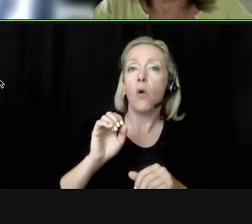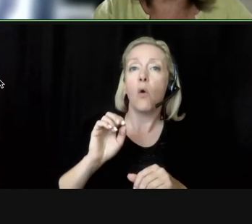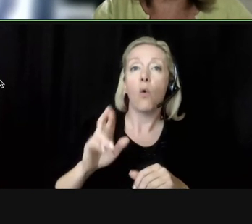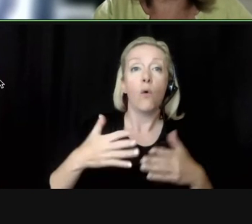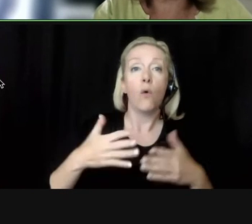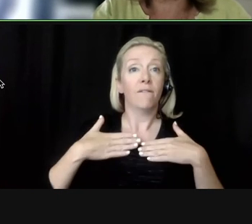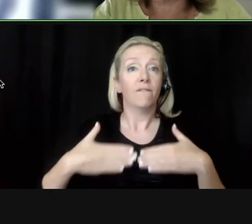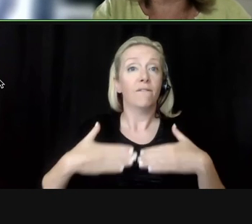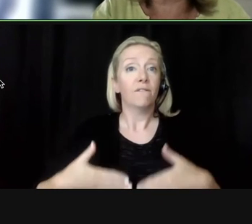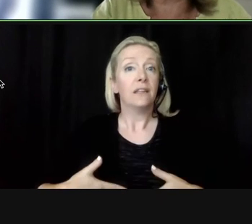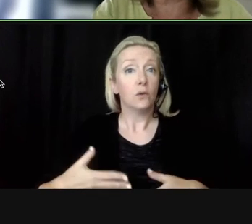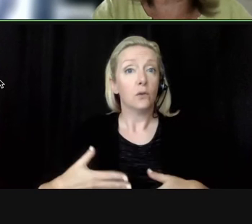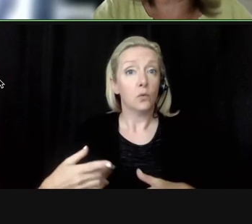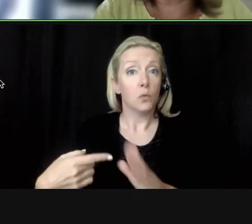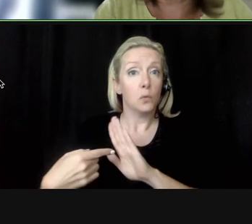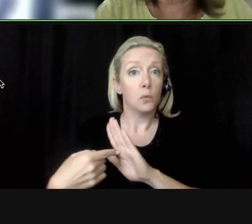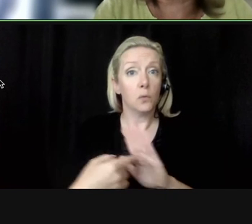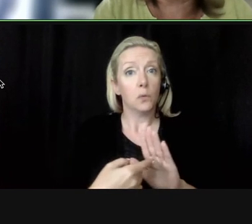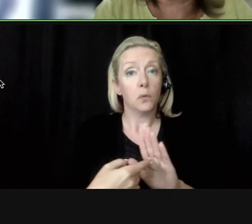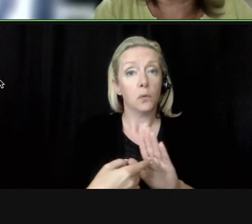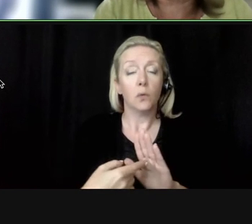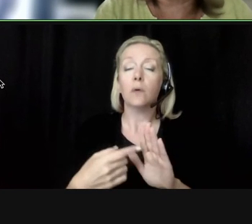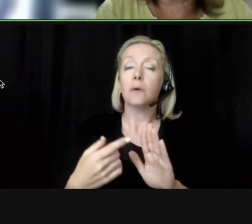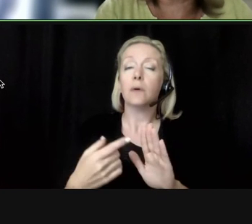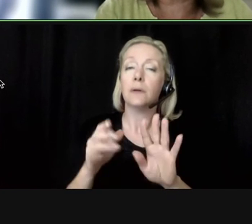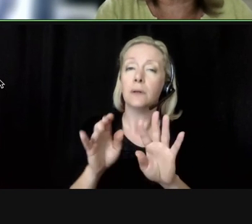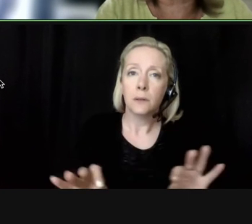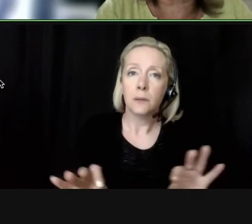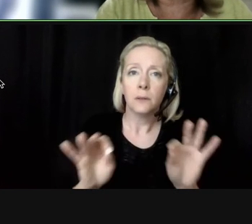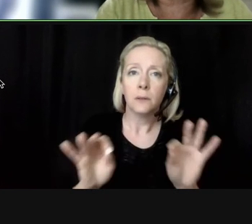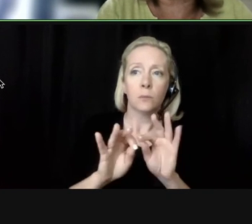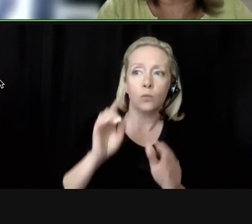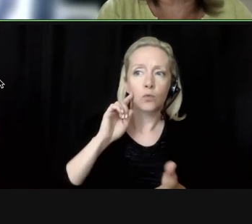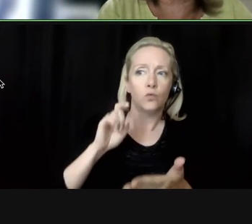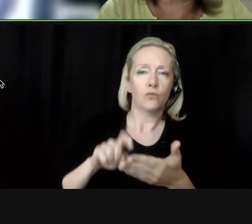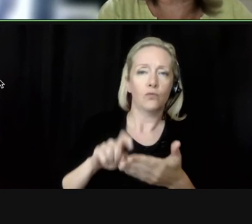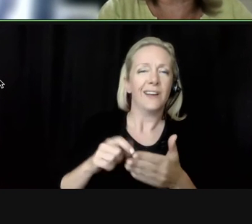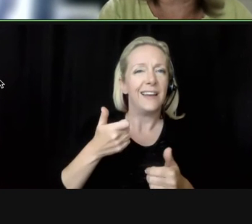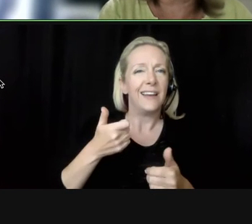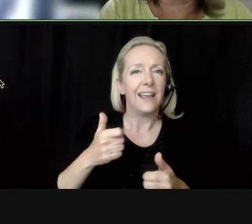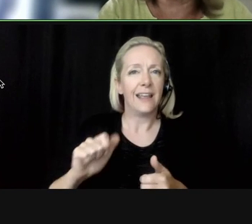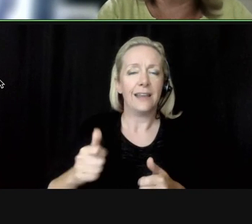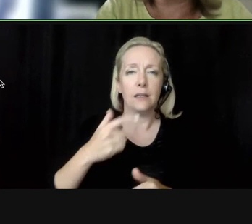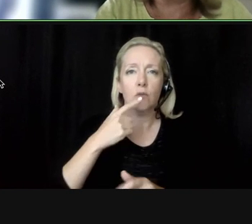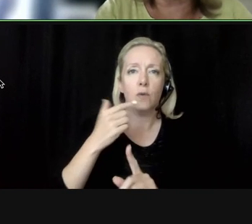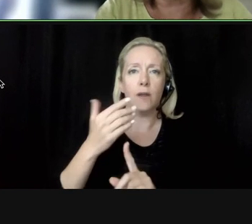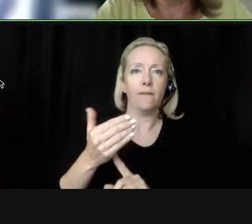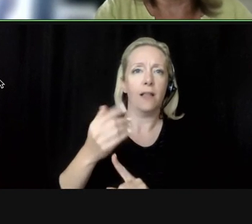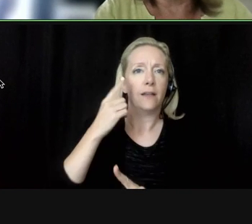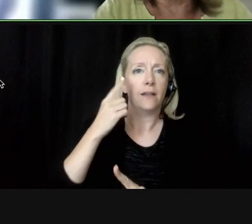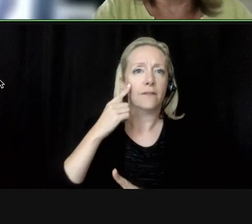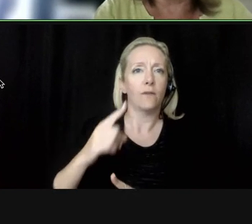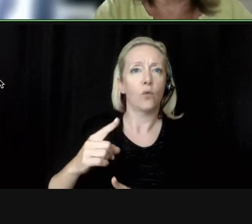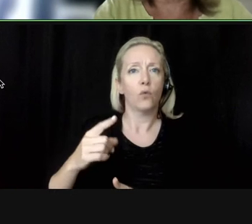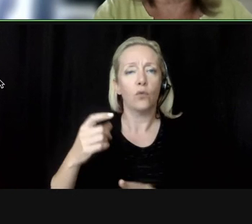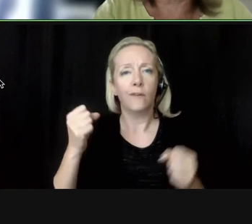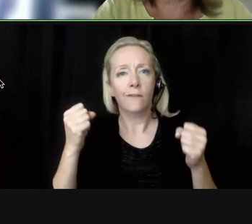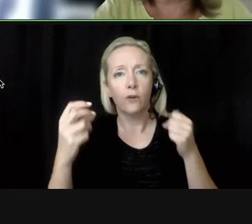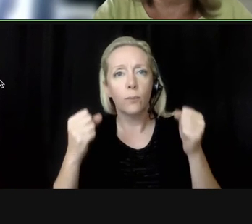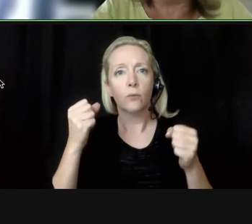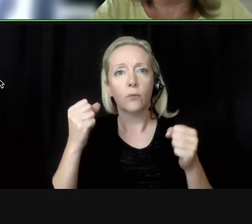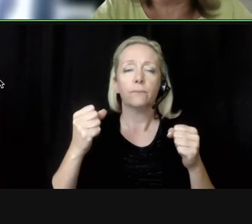signs. Again, it's all important to understand that warning signs of verbal or physical or emotional